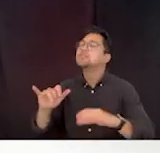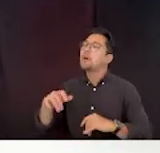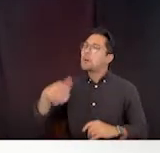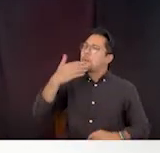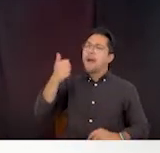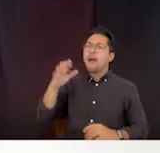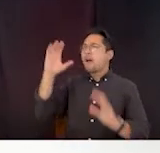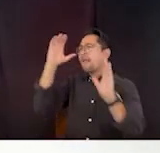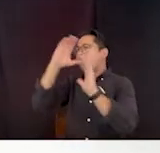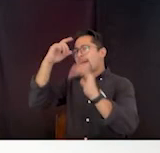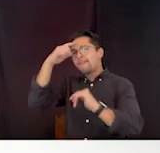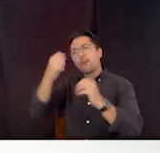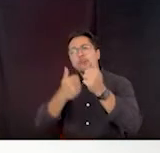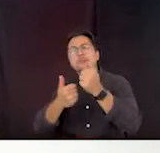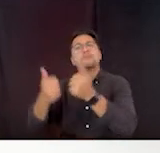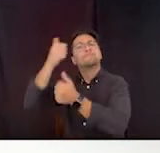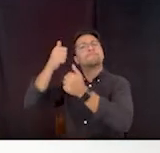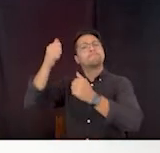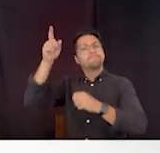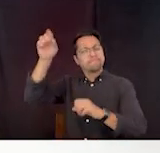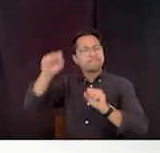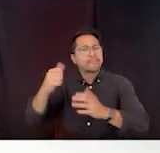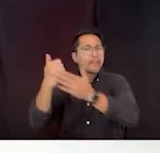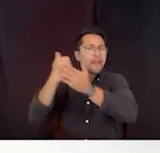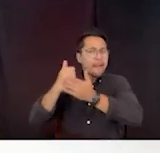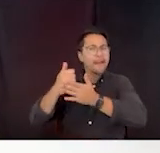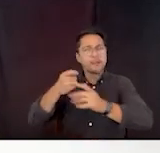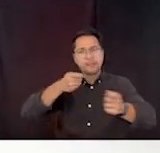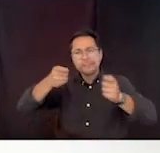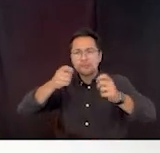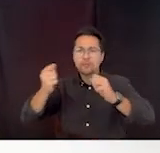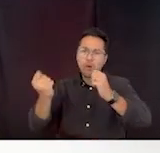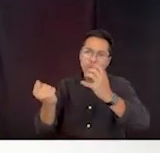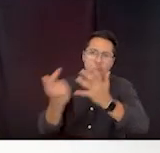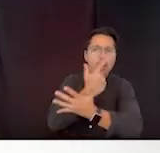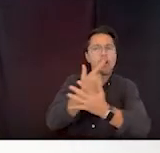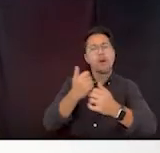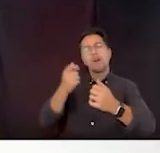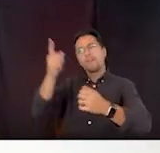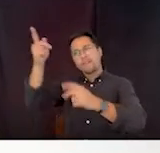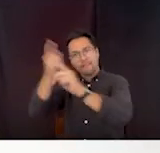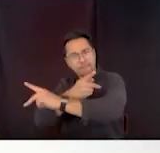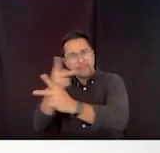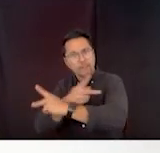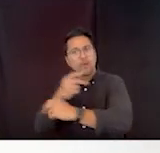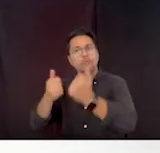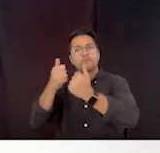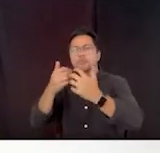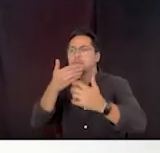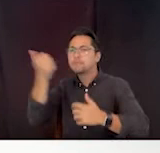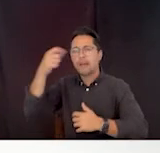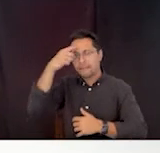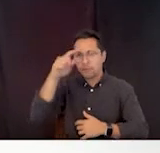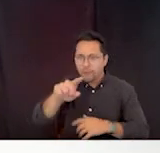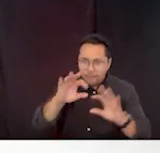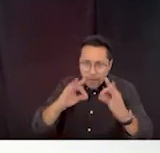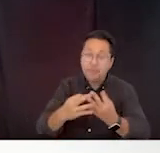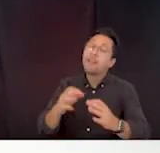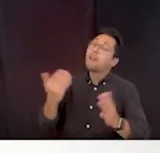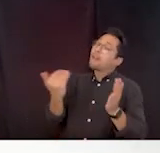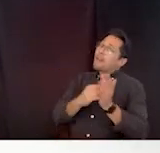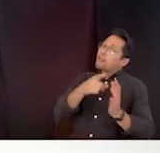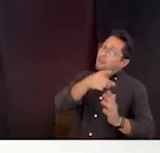someone who can coordinate your care and help you to decide what's the most priority need. Again, you're the expert on your child. You're going to know what's most impactful